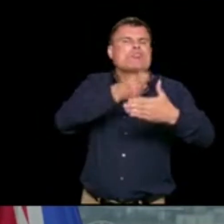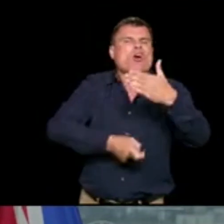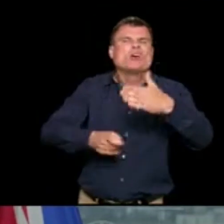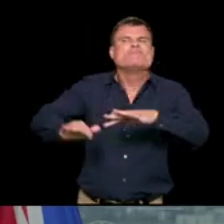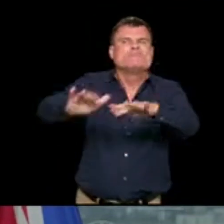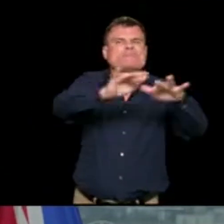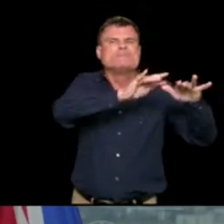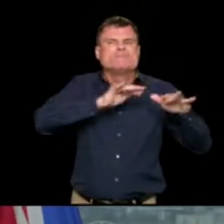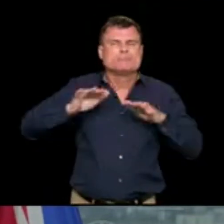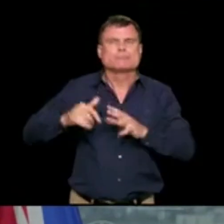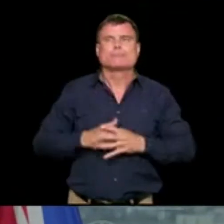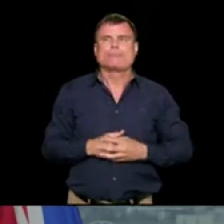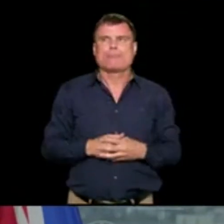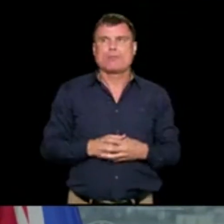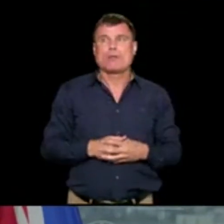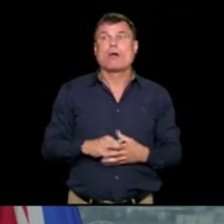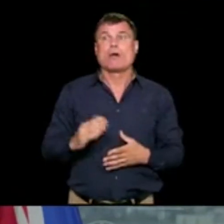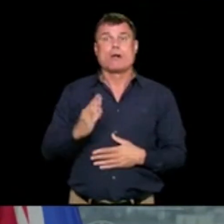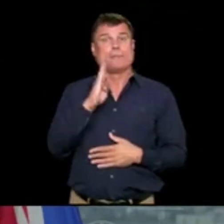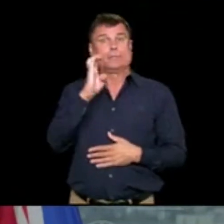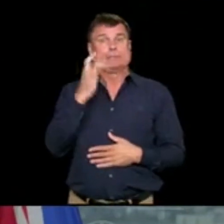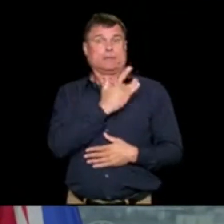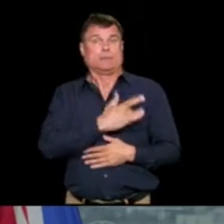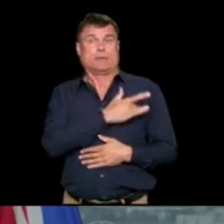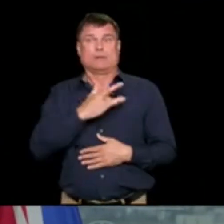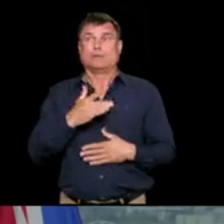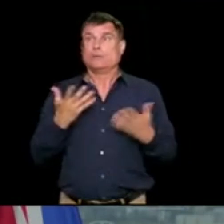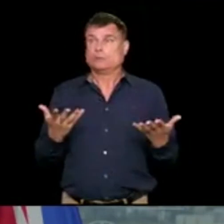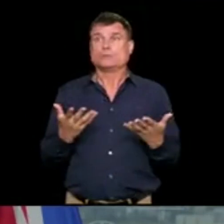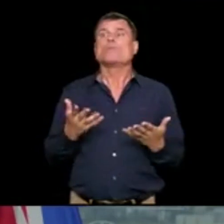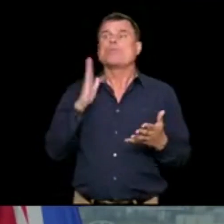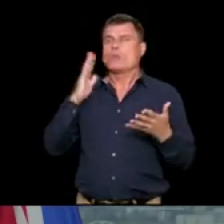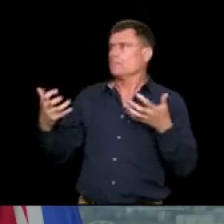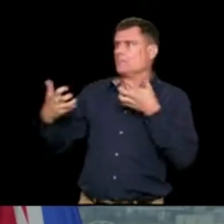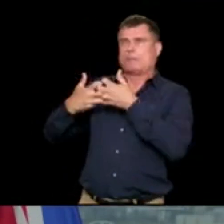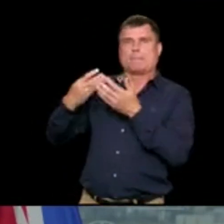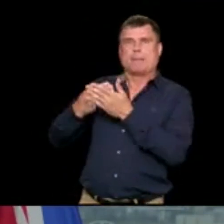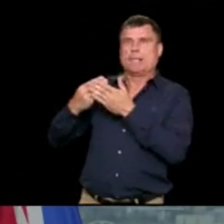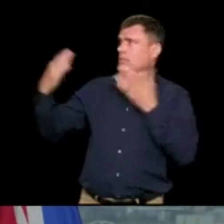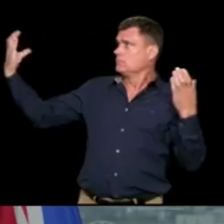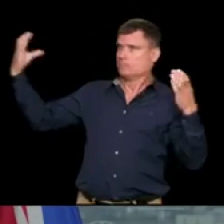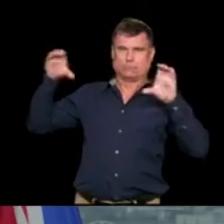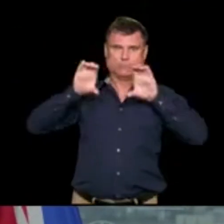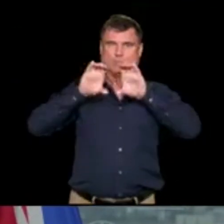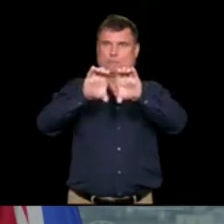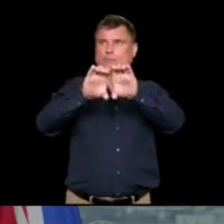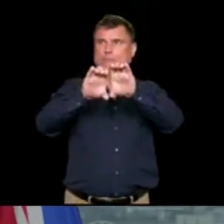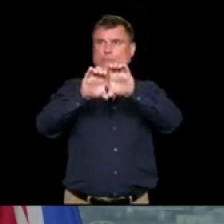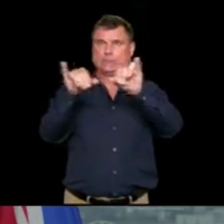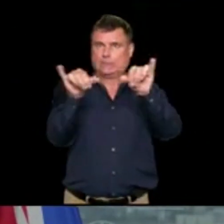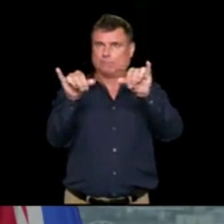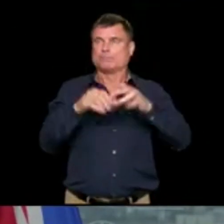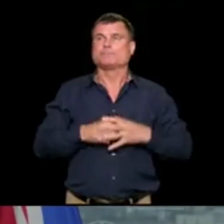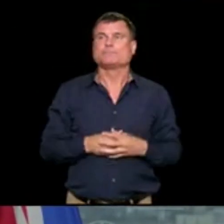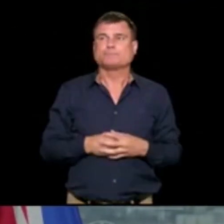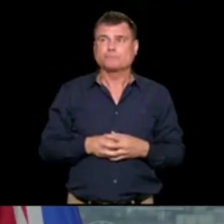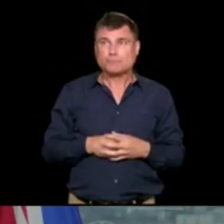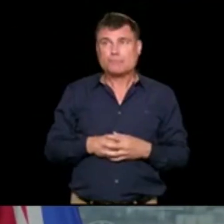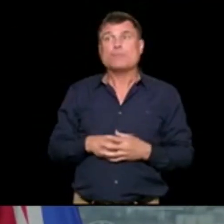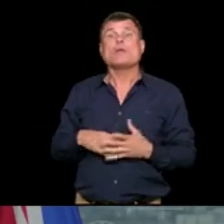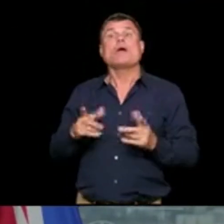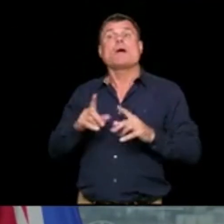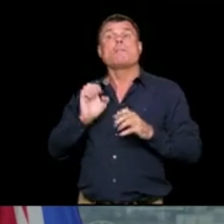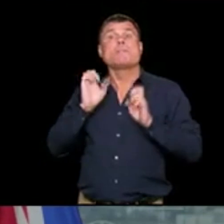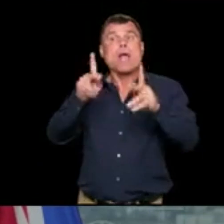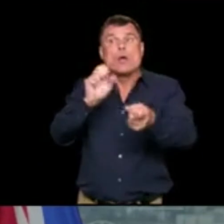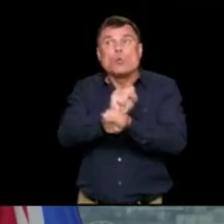months. Provincial and territorial governments will cost match these federal investments. In addition, getting to work